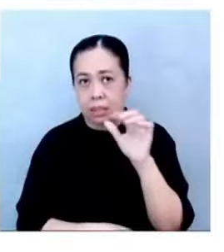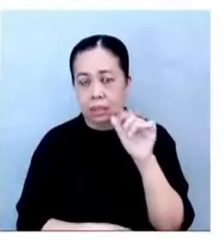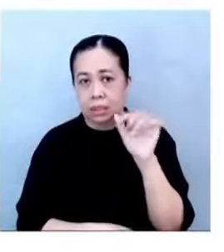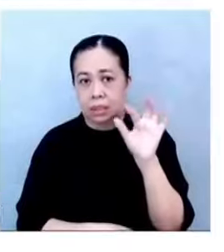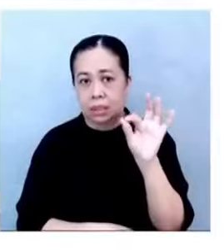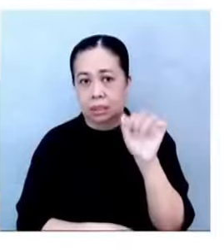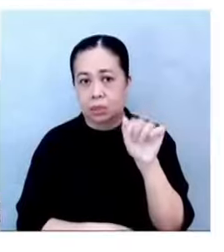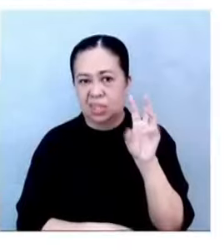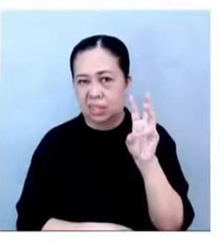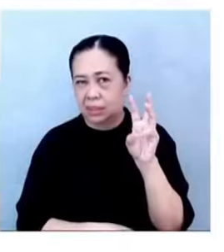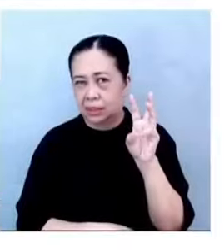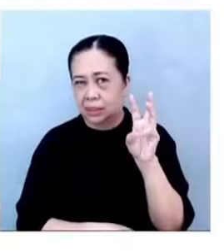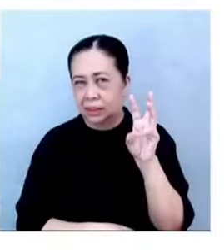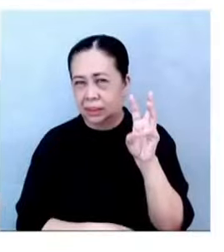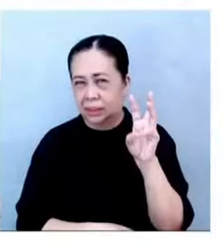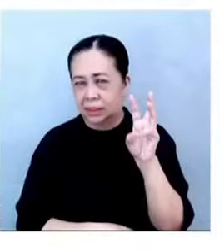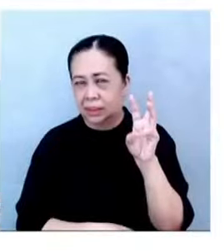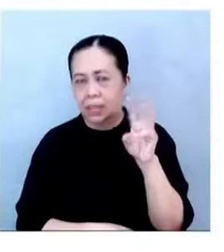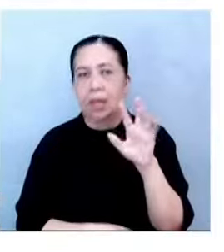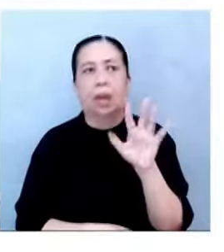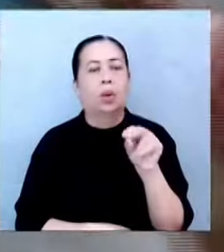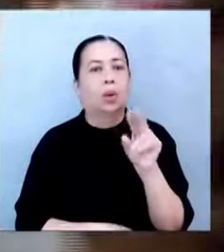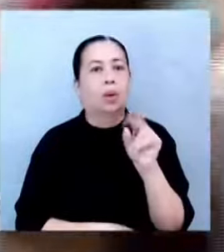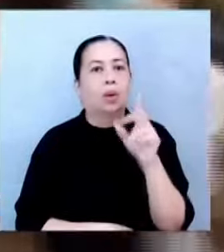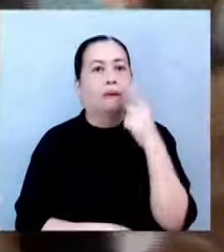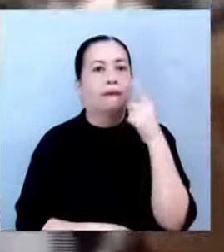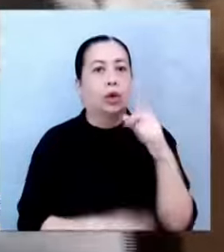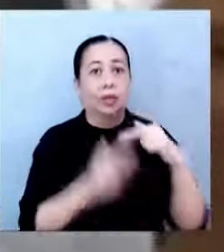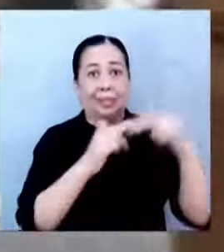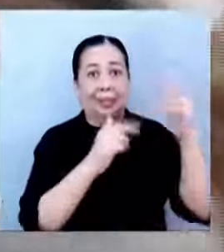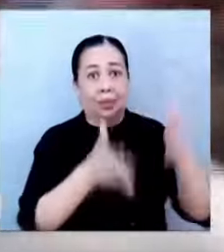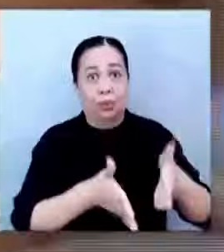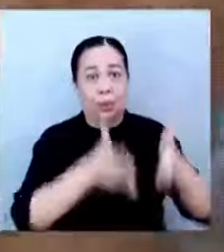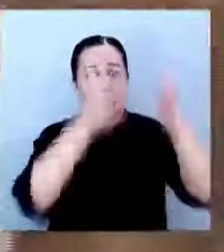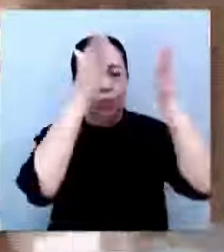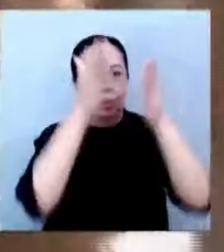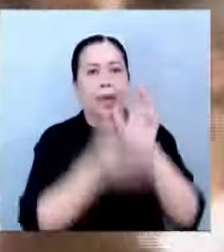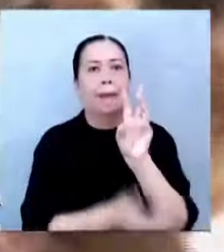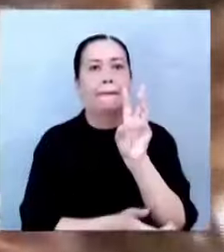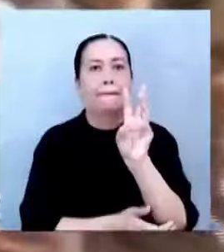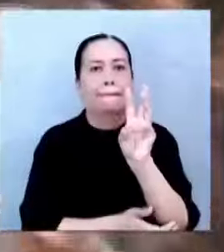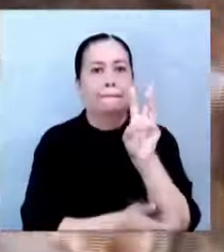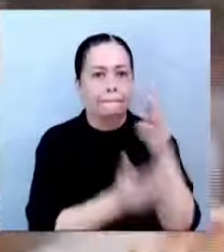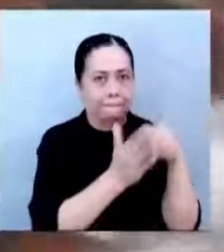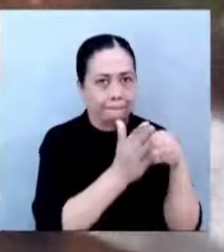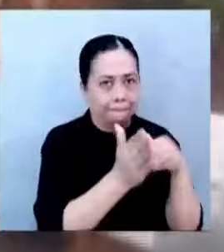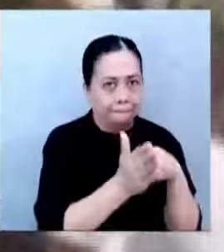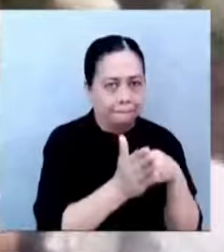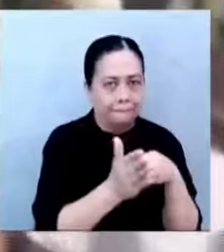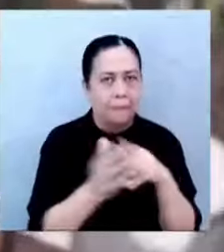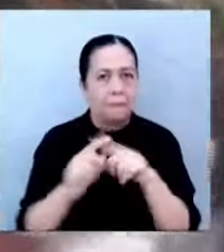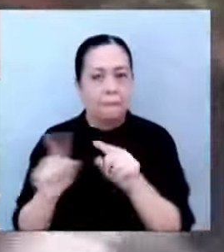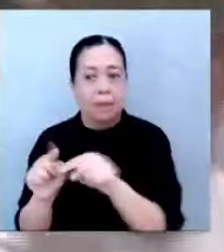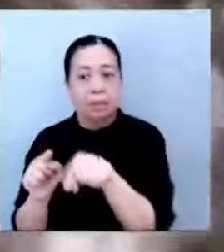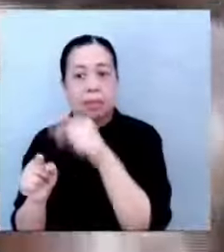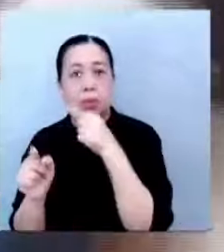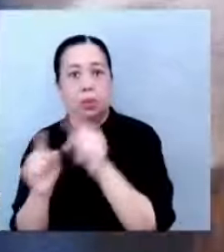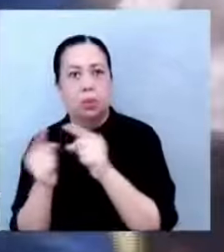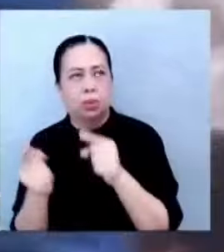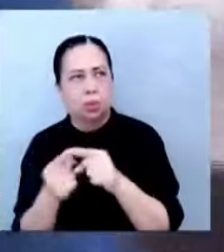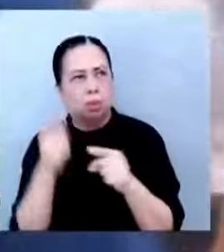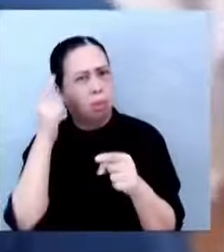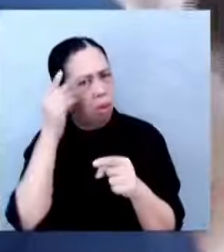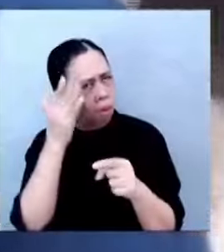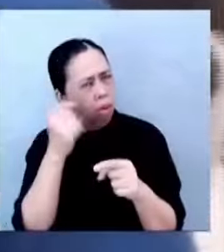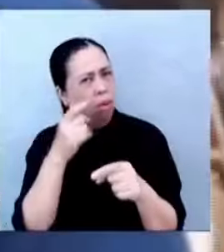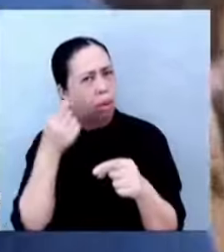9.6. No, Carmina. For the structure itself, it's 6 billion, but the group is also raising